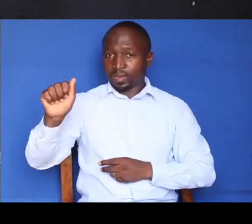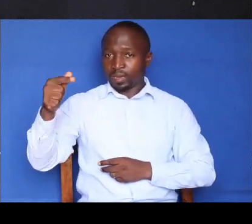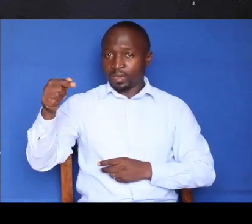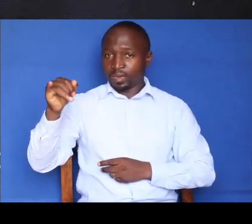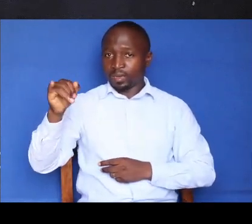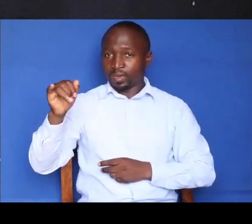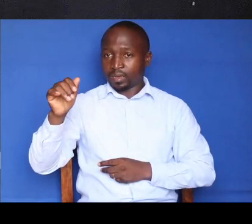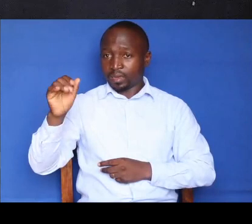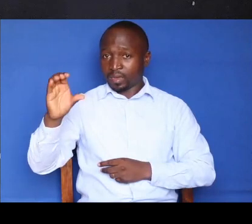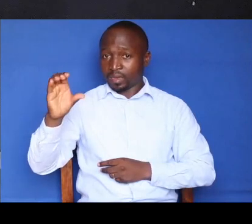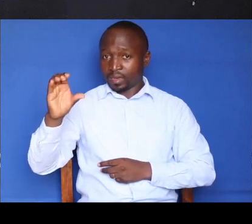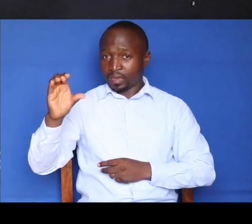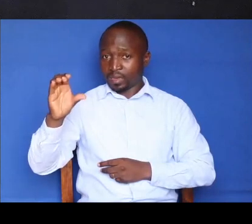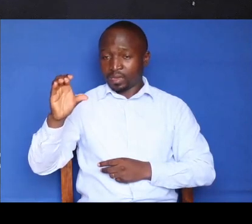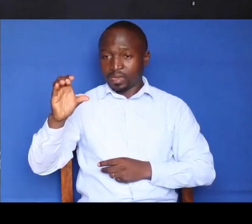river